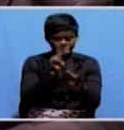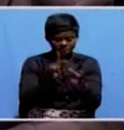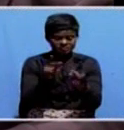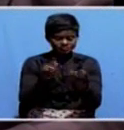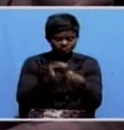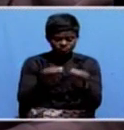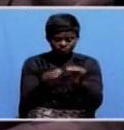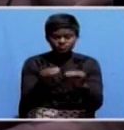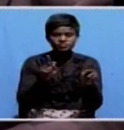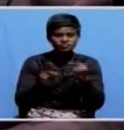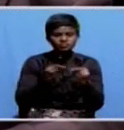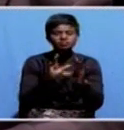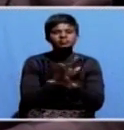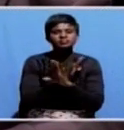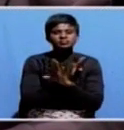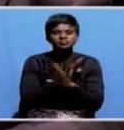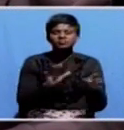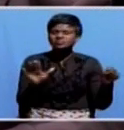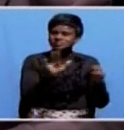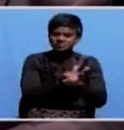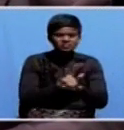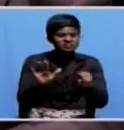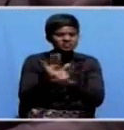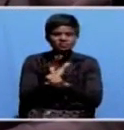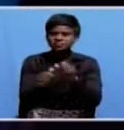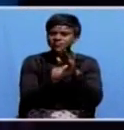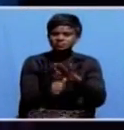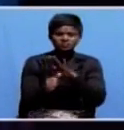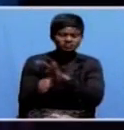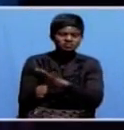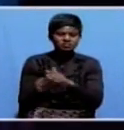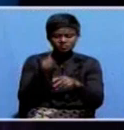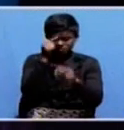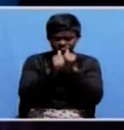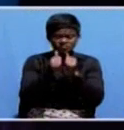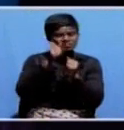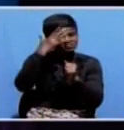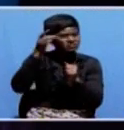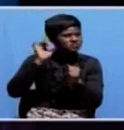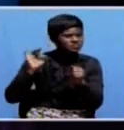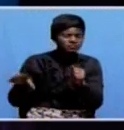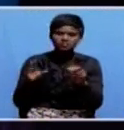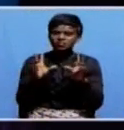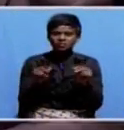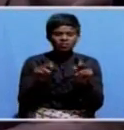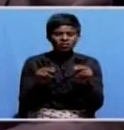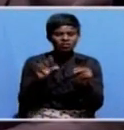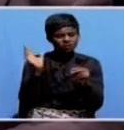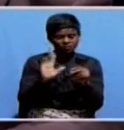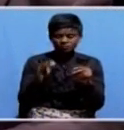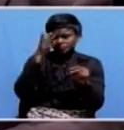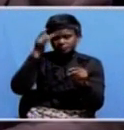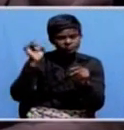Zambia, was thoroughly intimidated. Is it because he abandoned them during his reign? No, he never abandoned